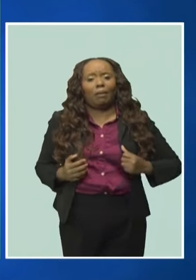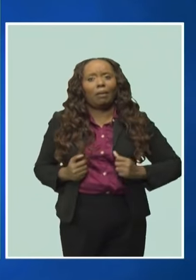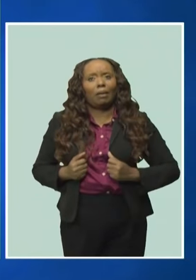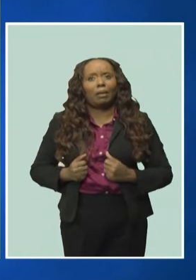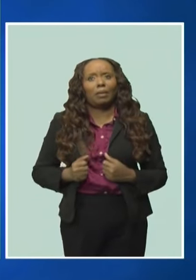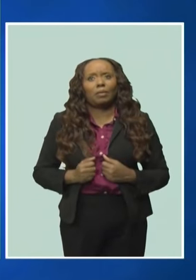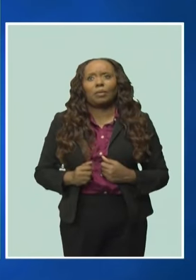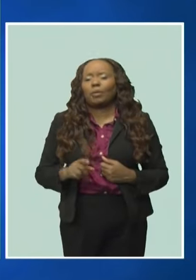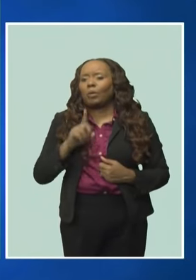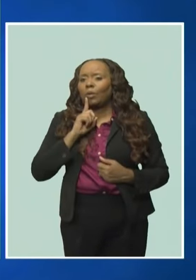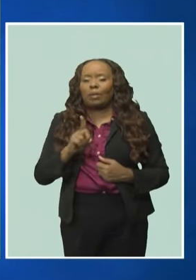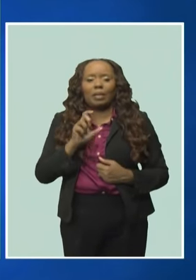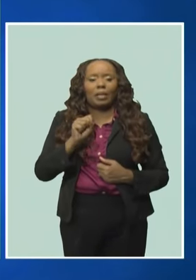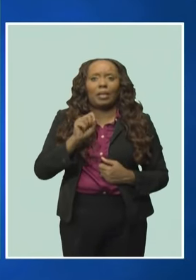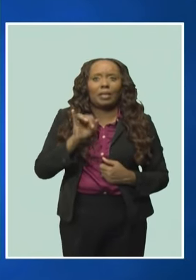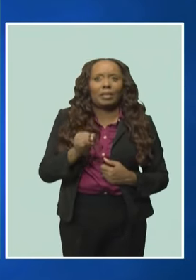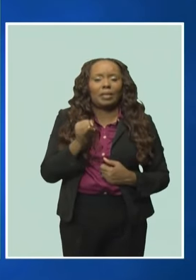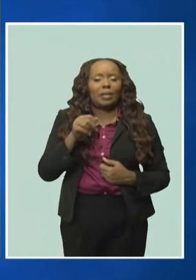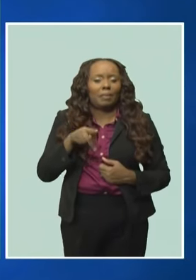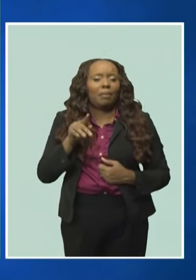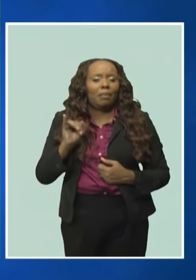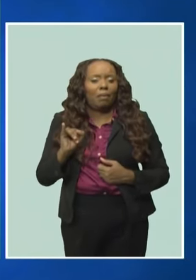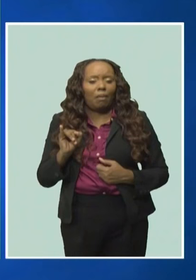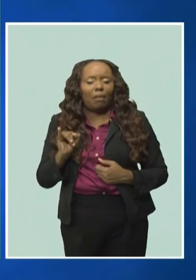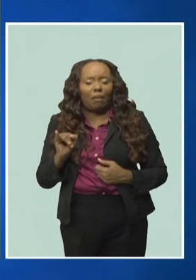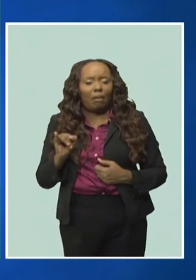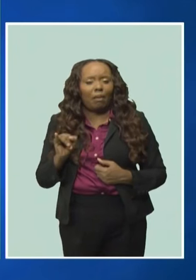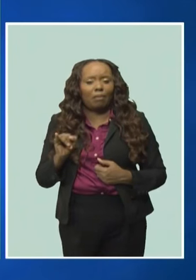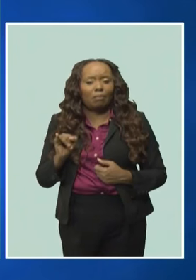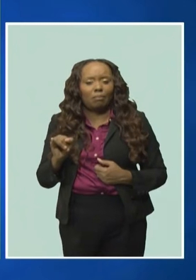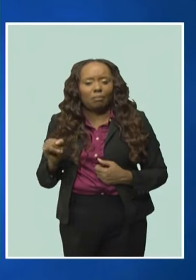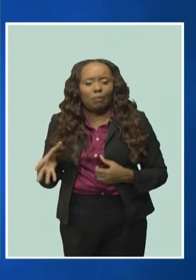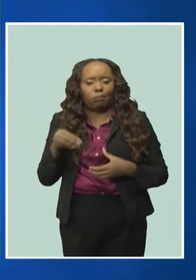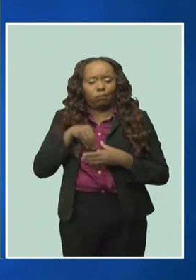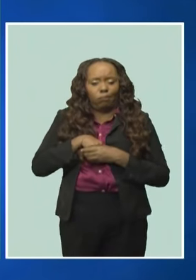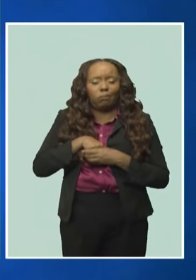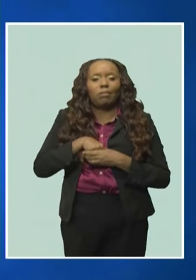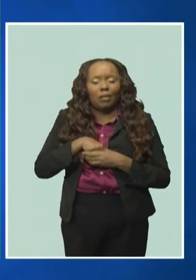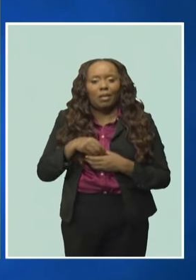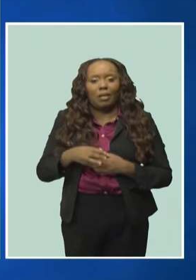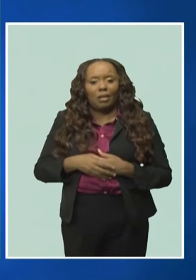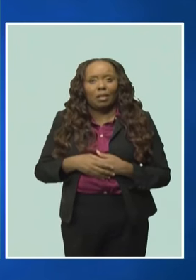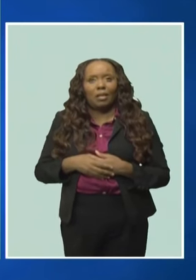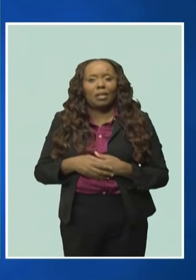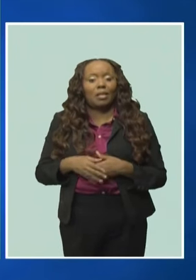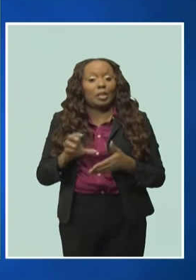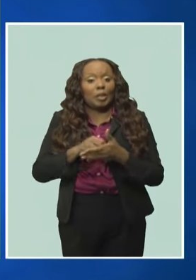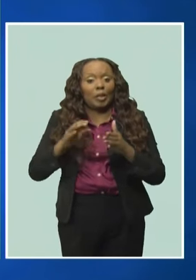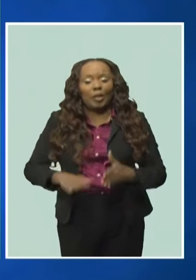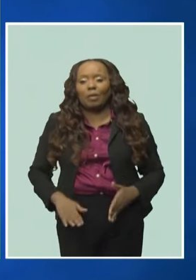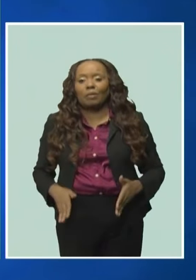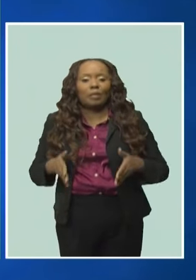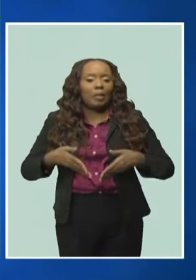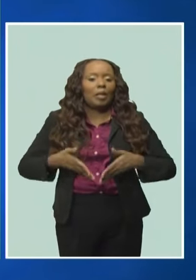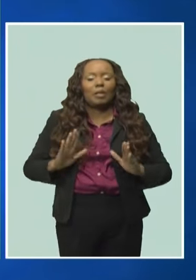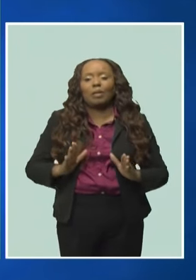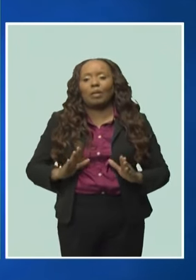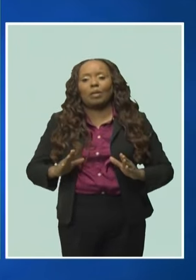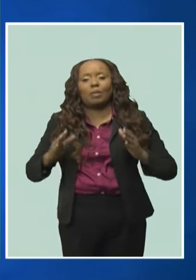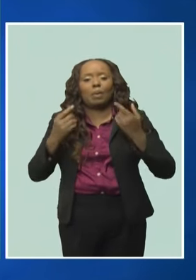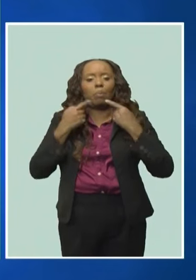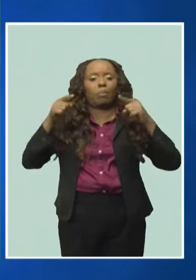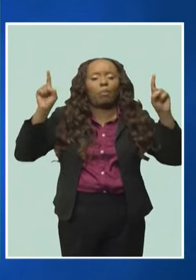of the SJPP at the time, fostering and nurturing an environment that allows students to thrive and achieve their full